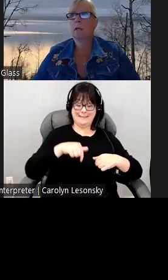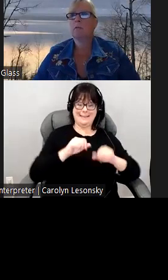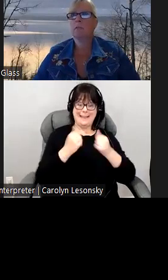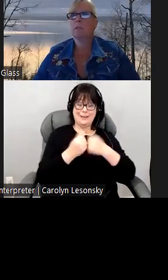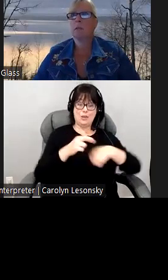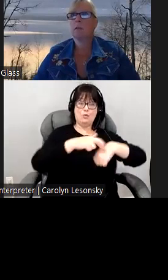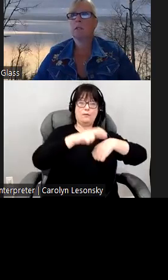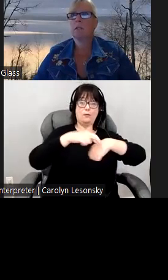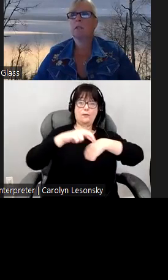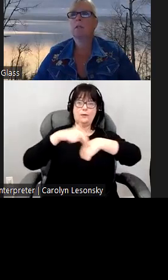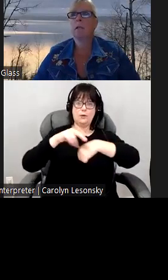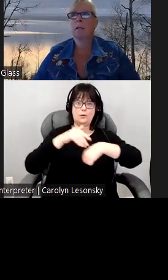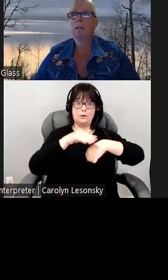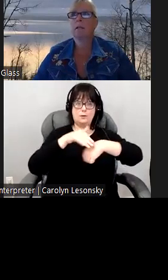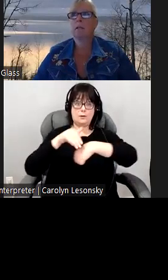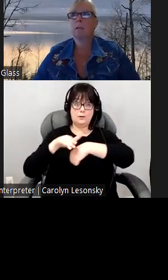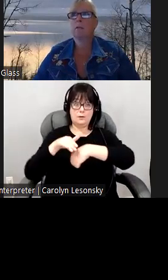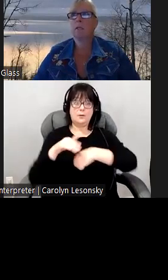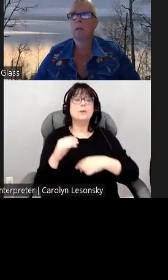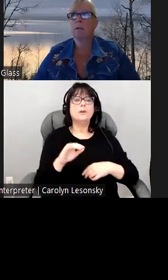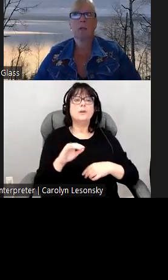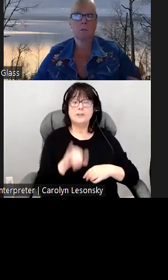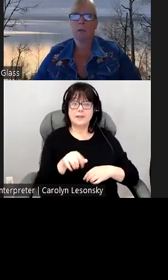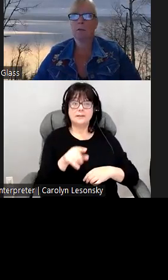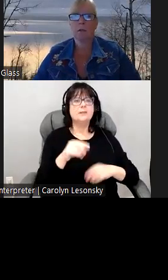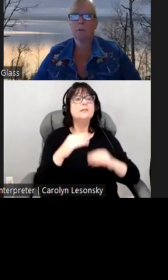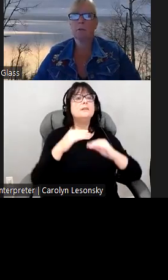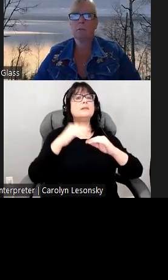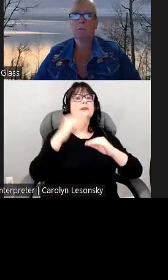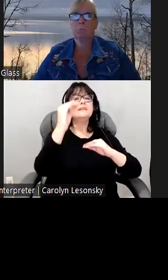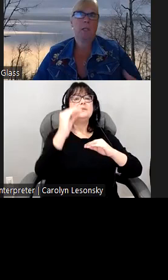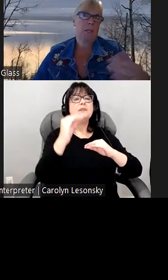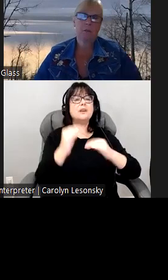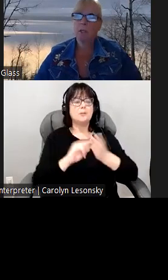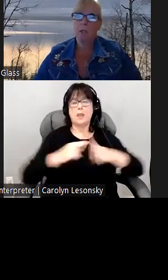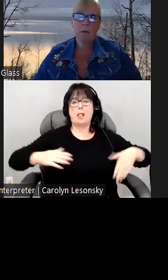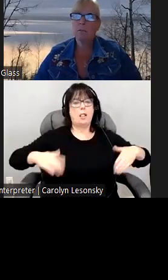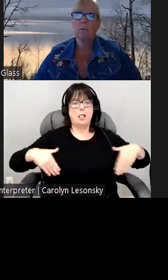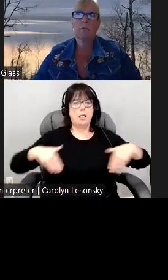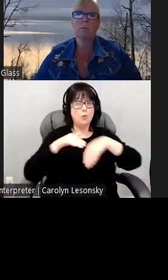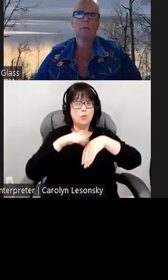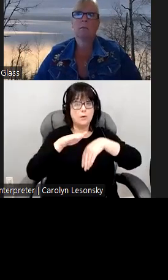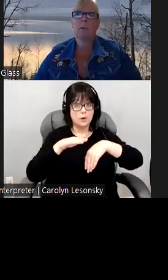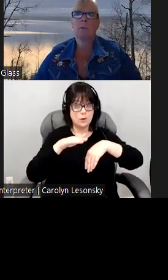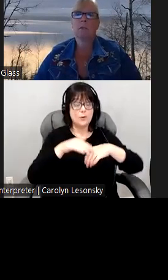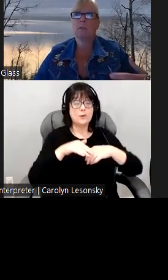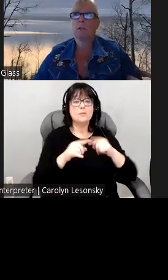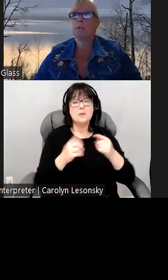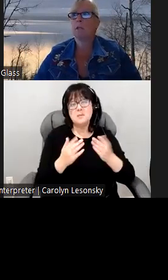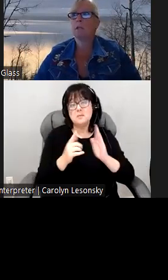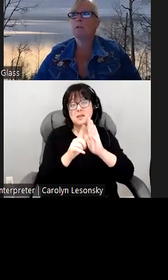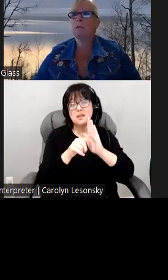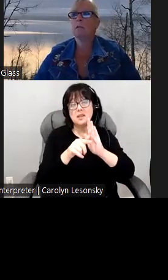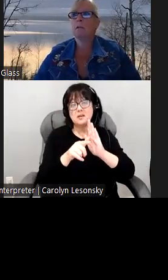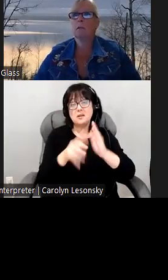didn't have referrals out this year yet to some of these others. That's why they're 0s. But later in the year, there might be some figures